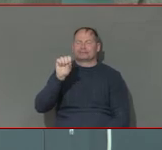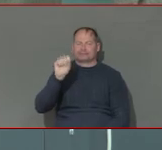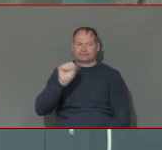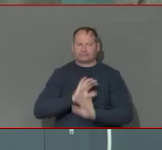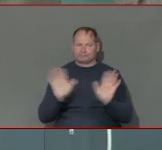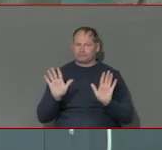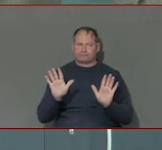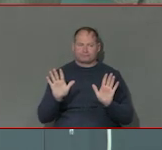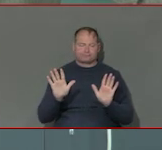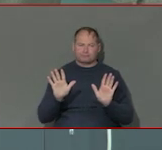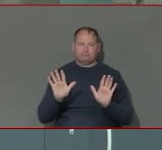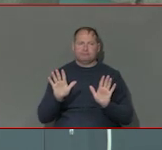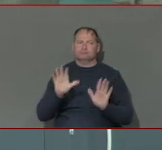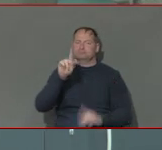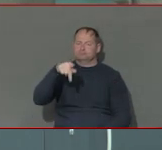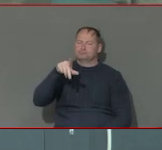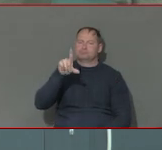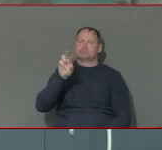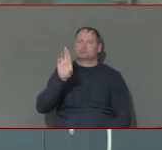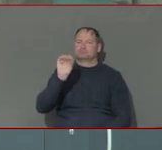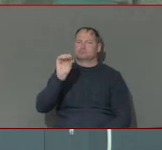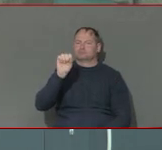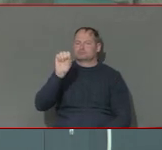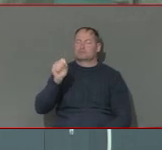to process information faster.